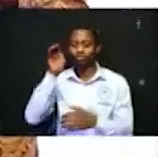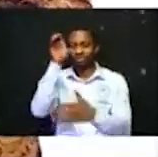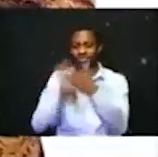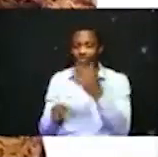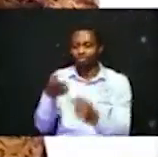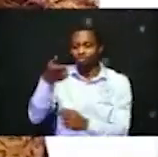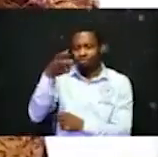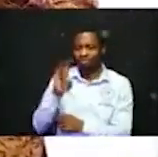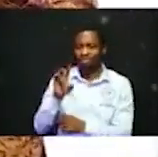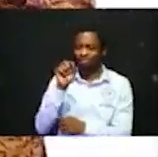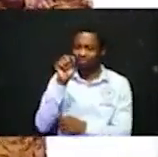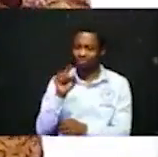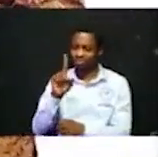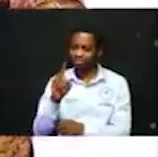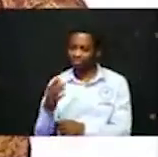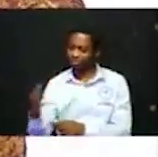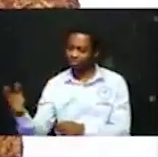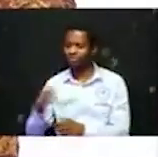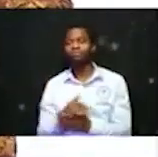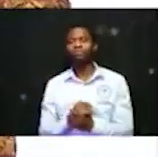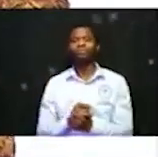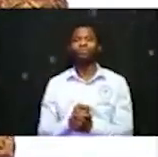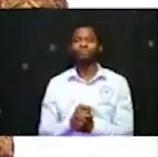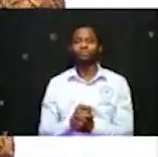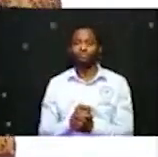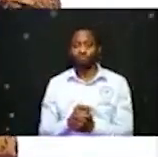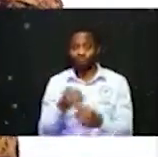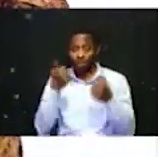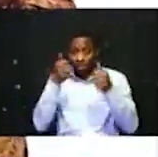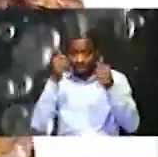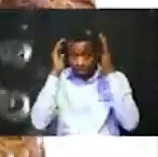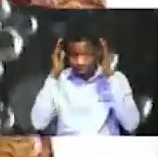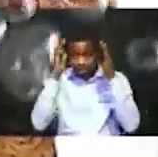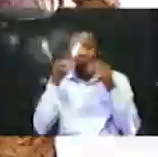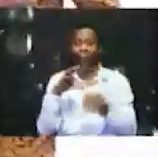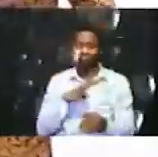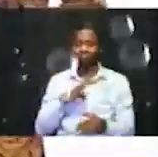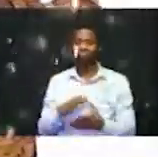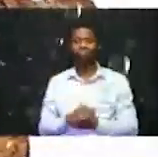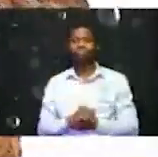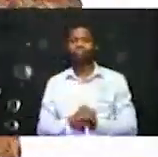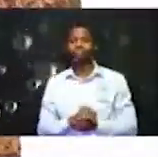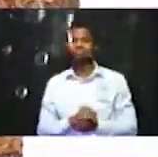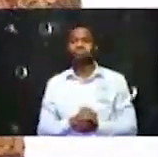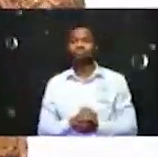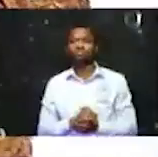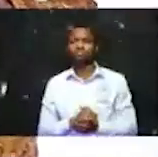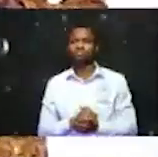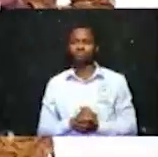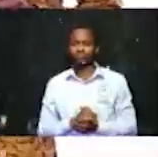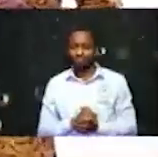27 from verse 1. Are we together? And